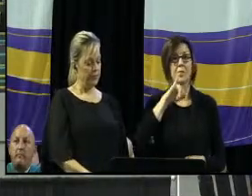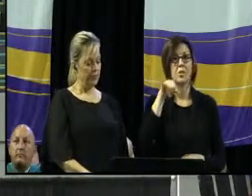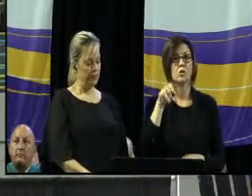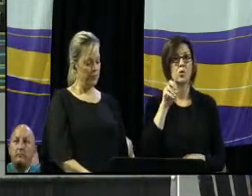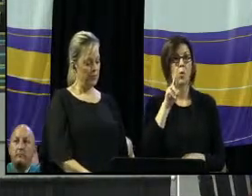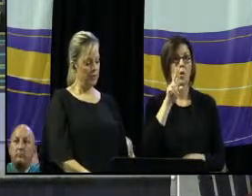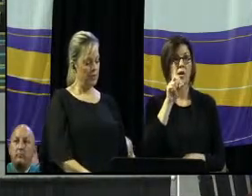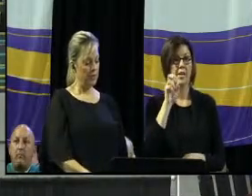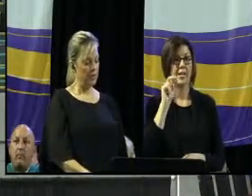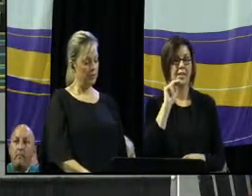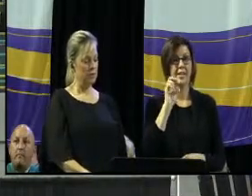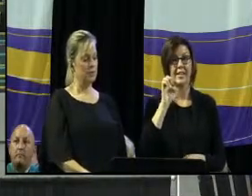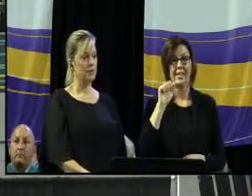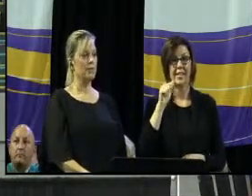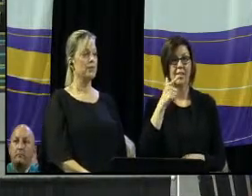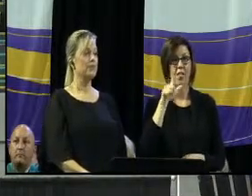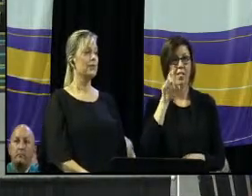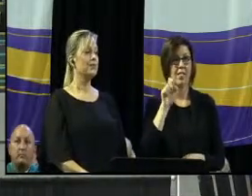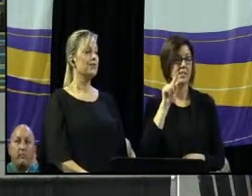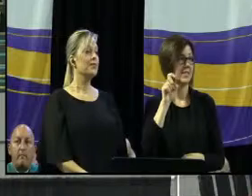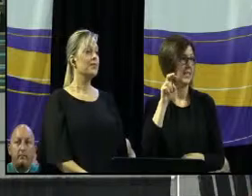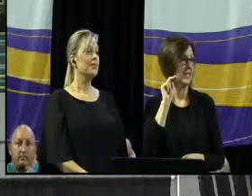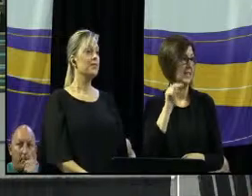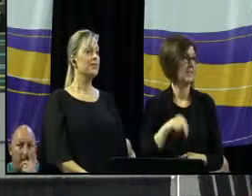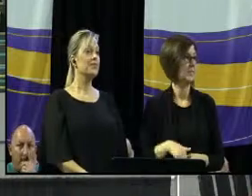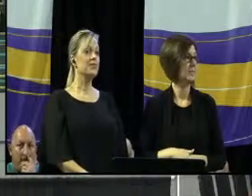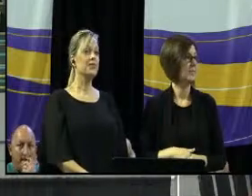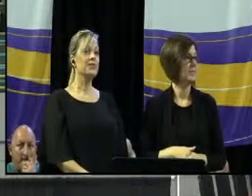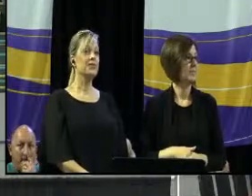Jordan Simone Eagleton.